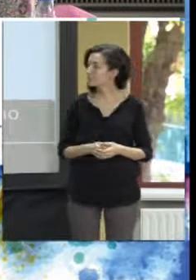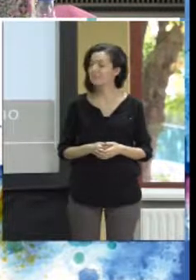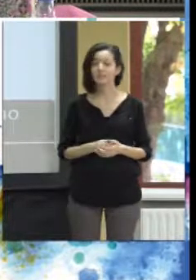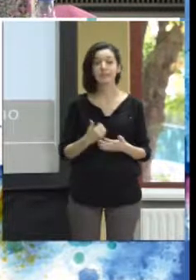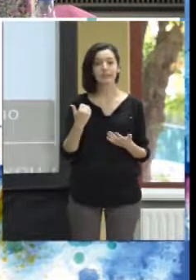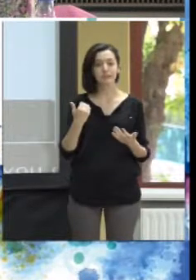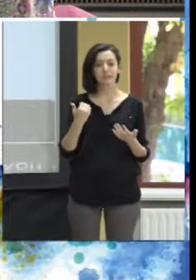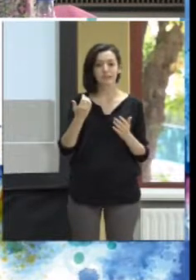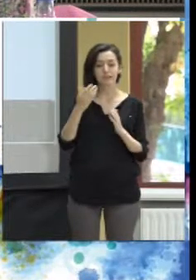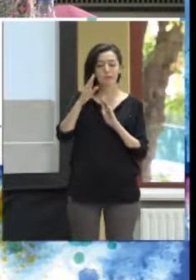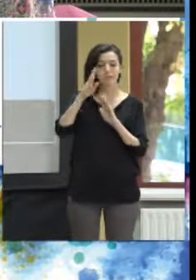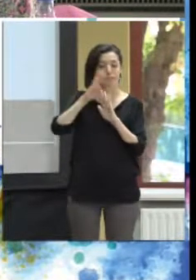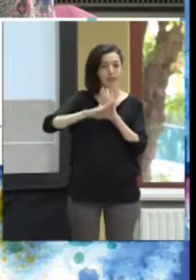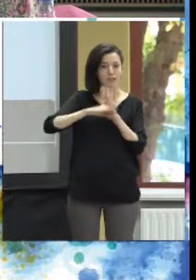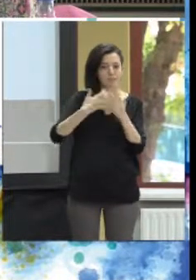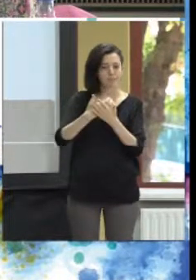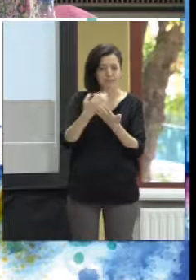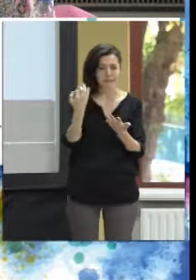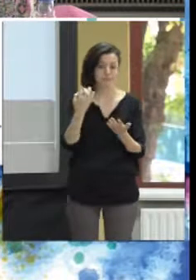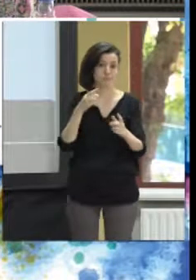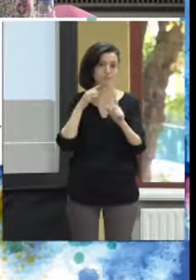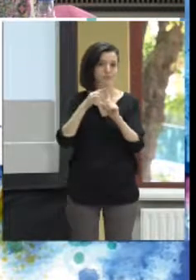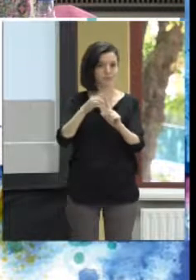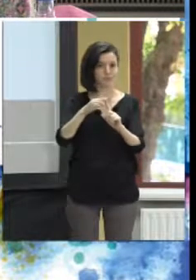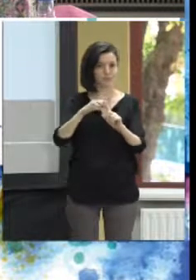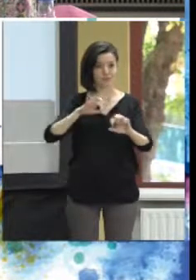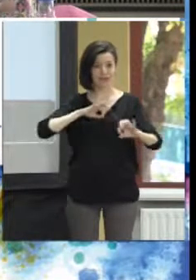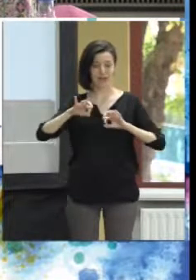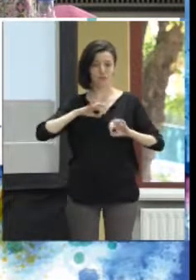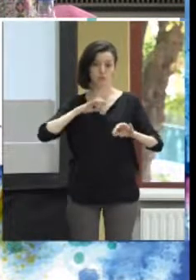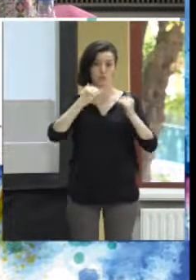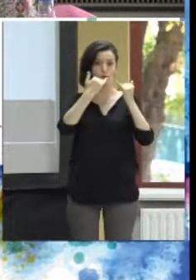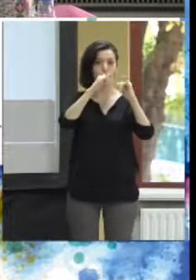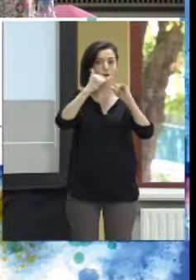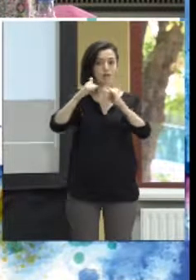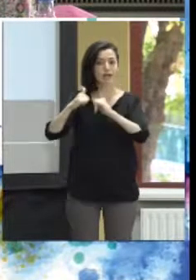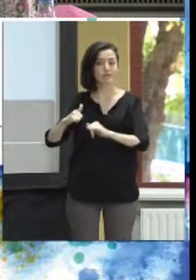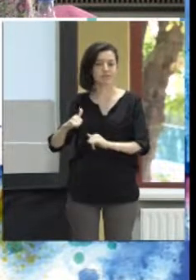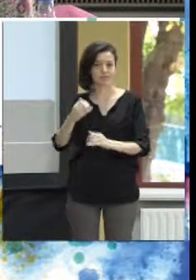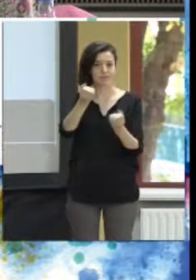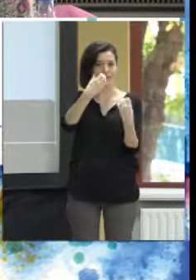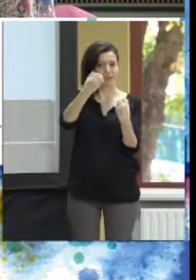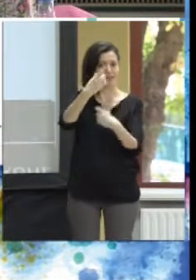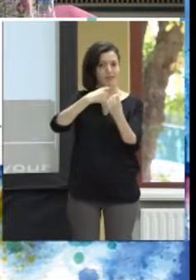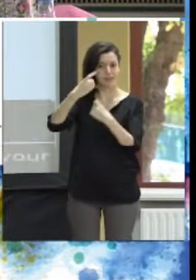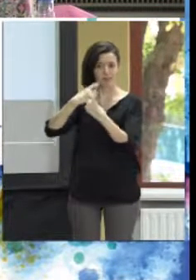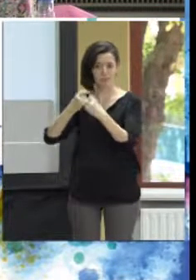consult here theater works. For people who like theater, having an